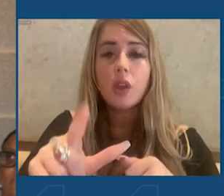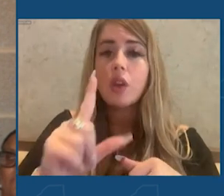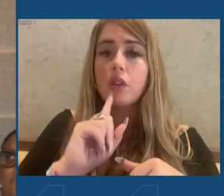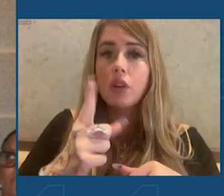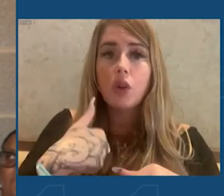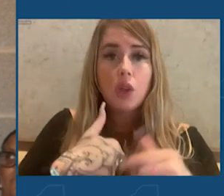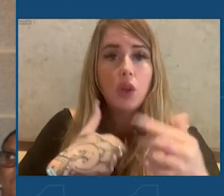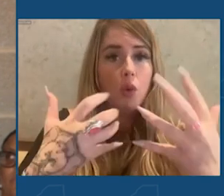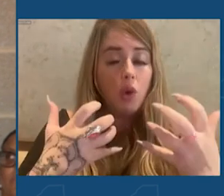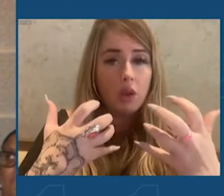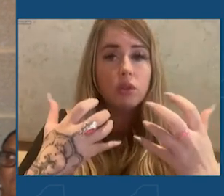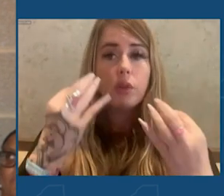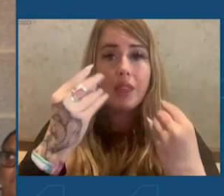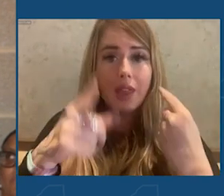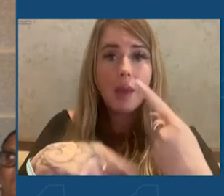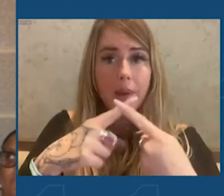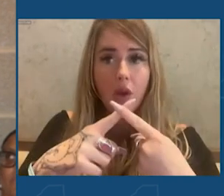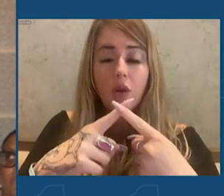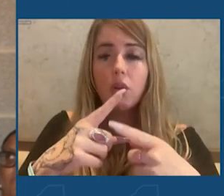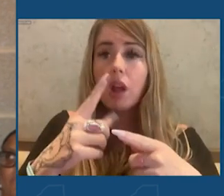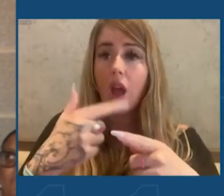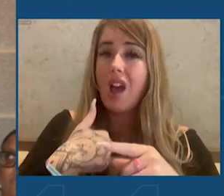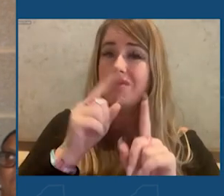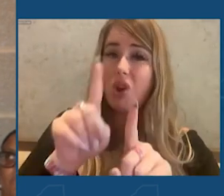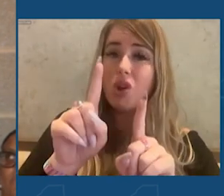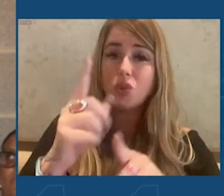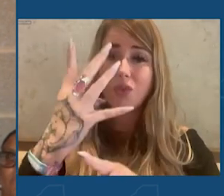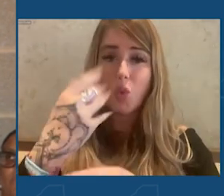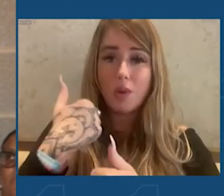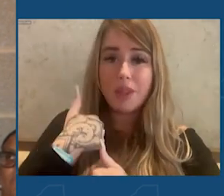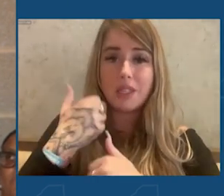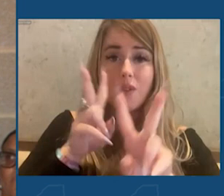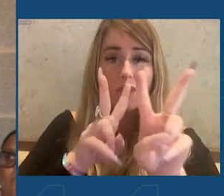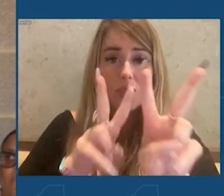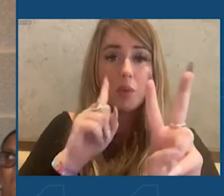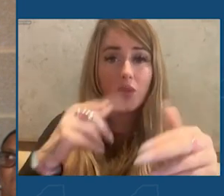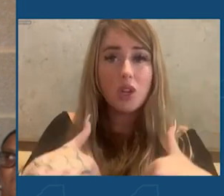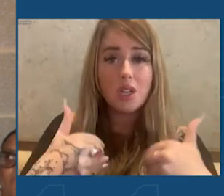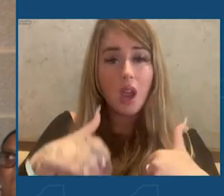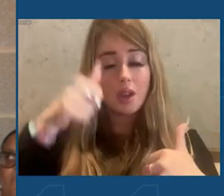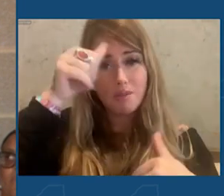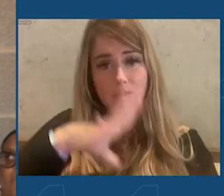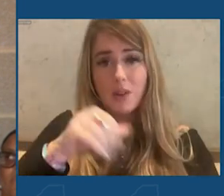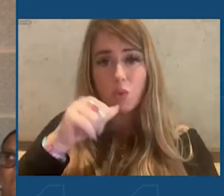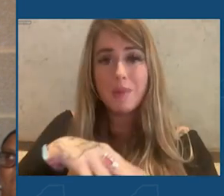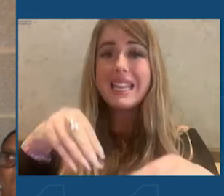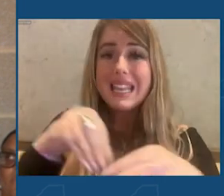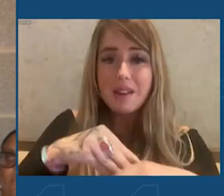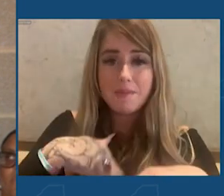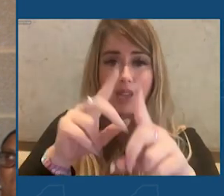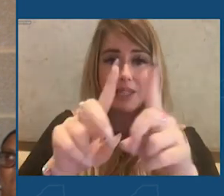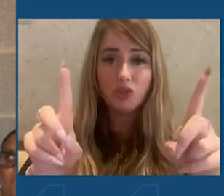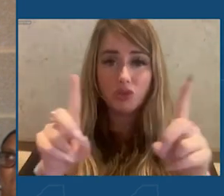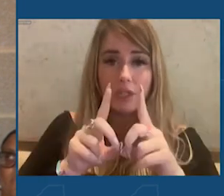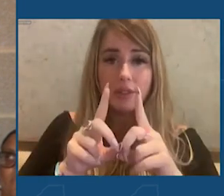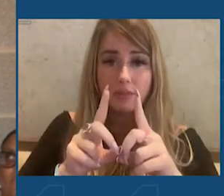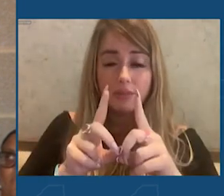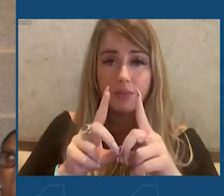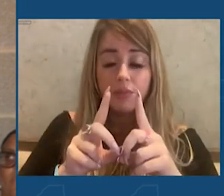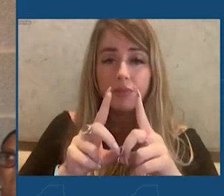I've attended 4 military funerals for young men and women in my district. Zach Smith of